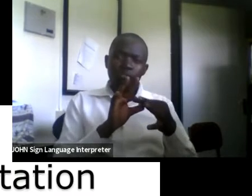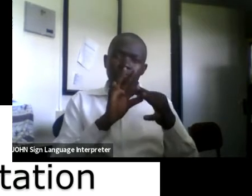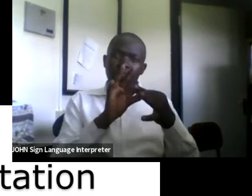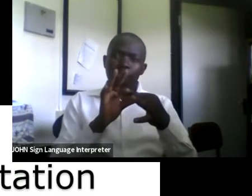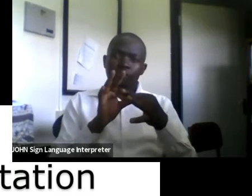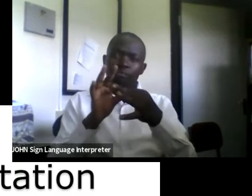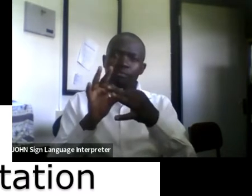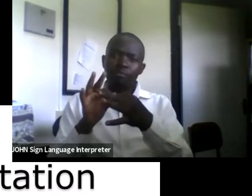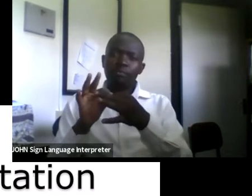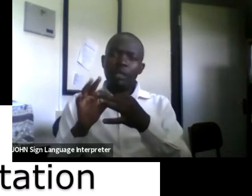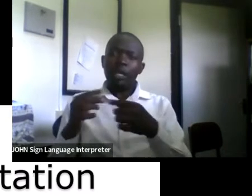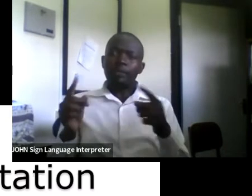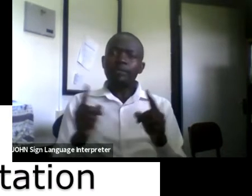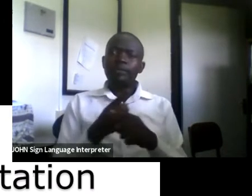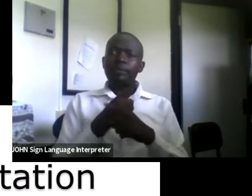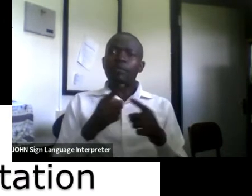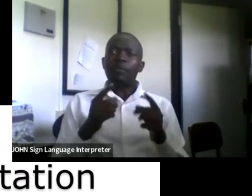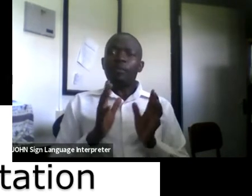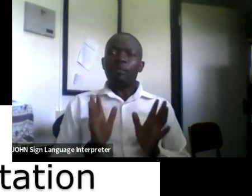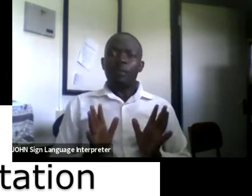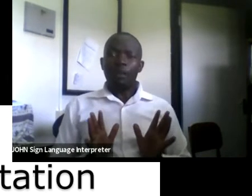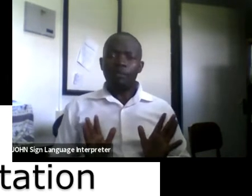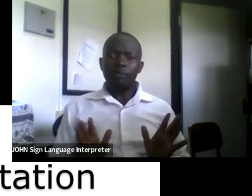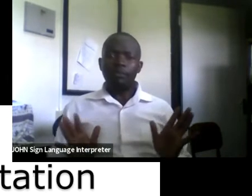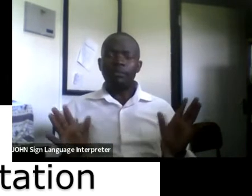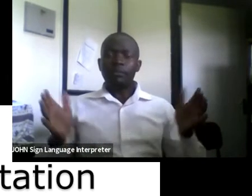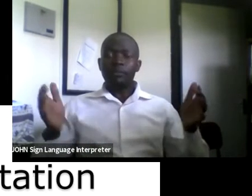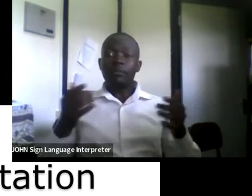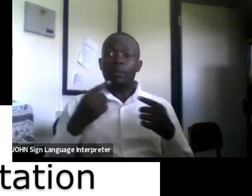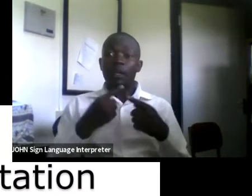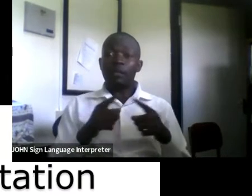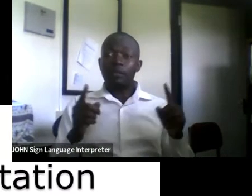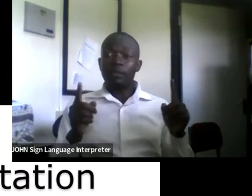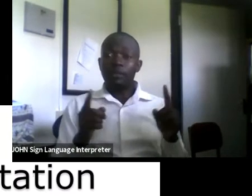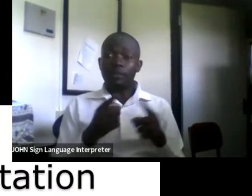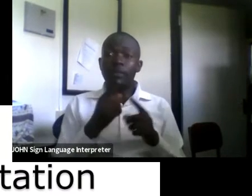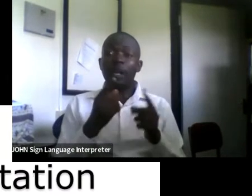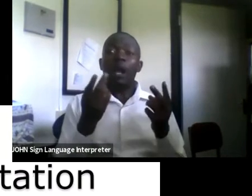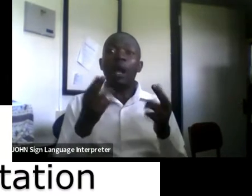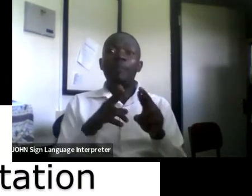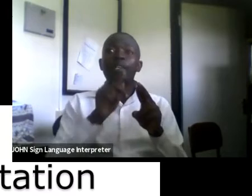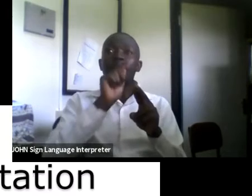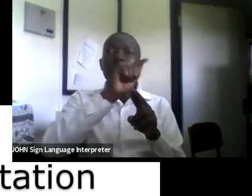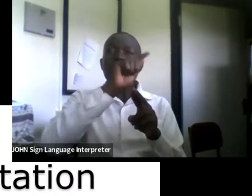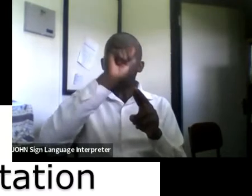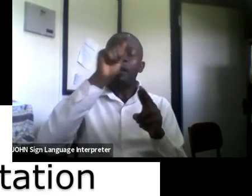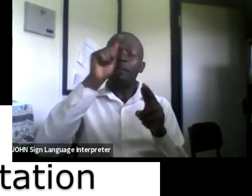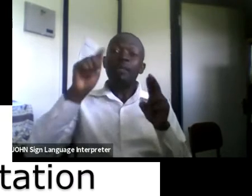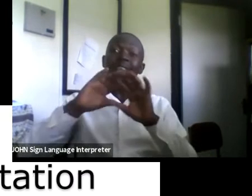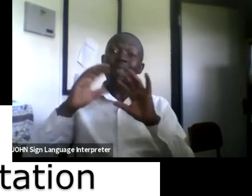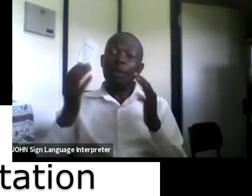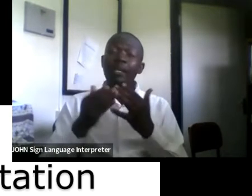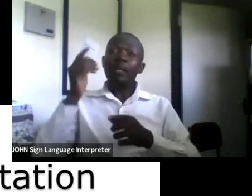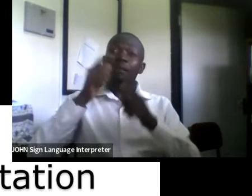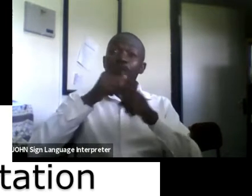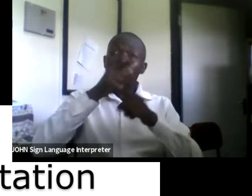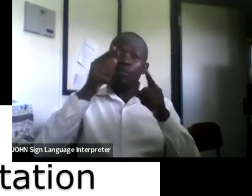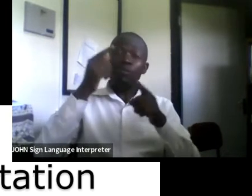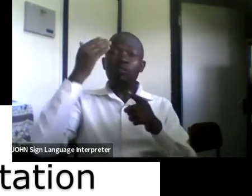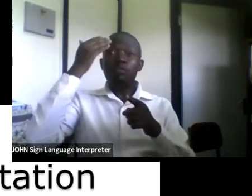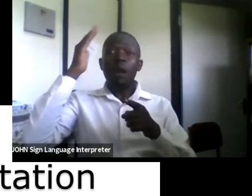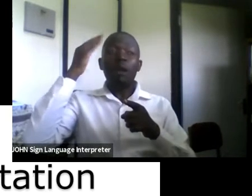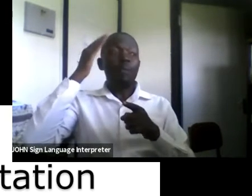the larger discourse that is happening in the world so that people understand and it really become